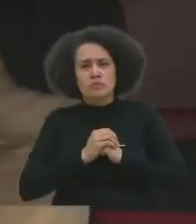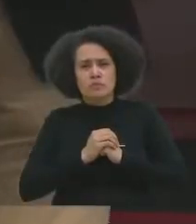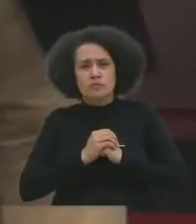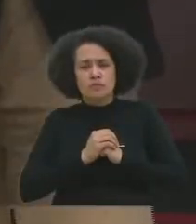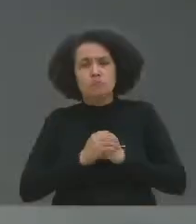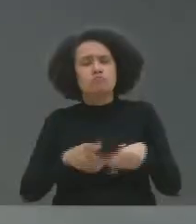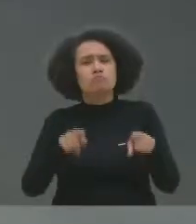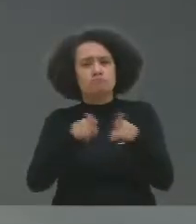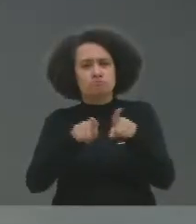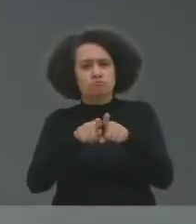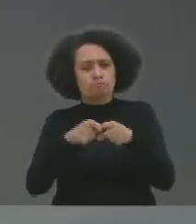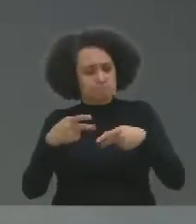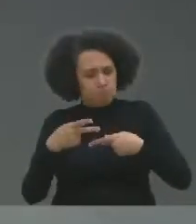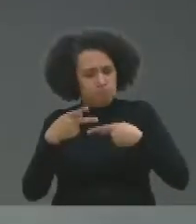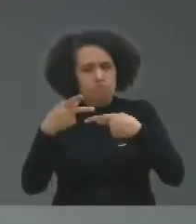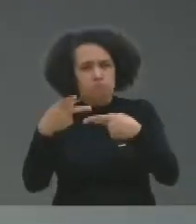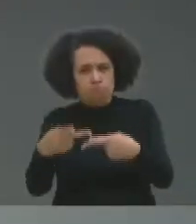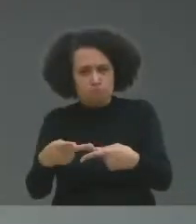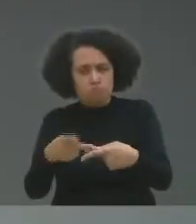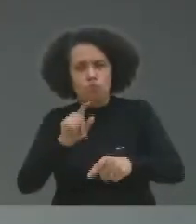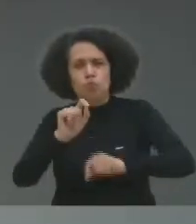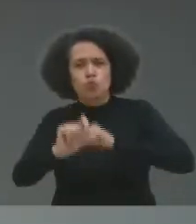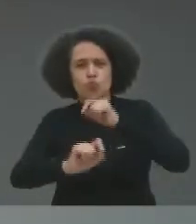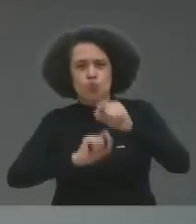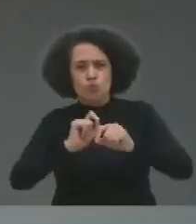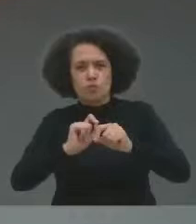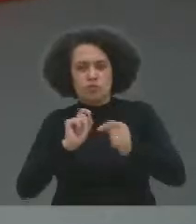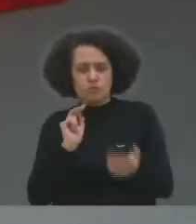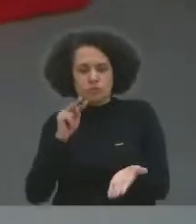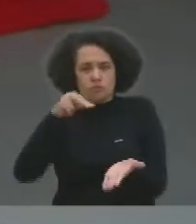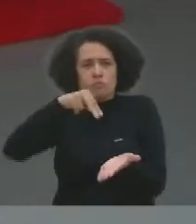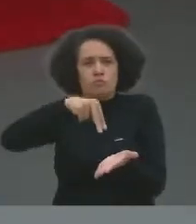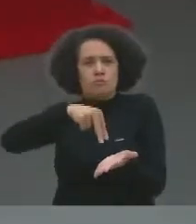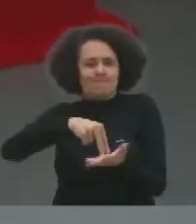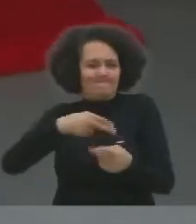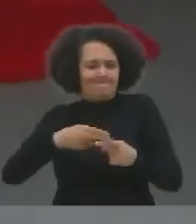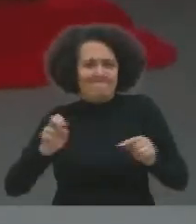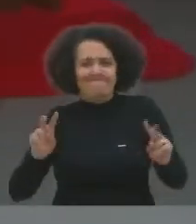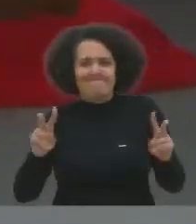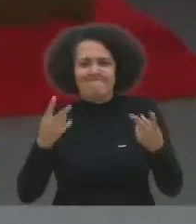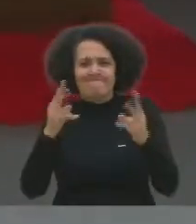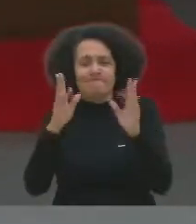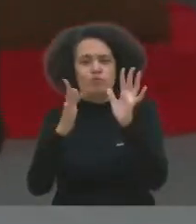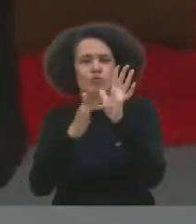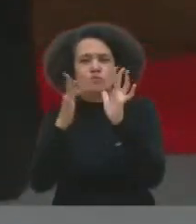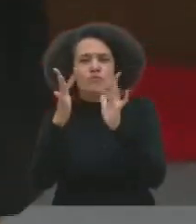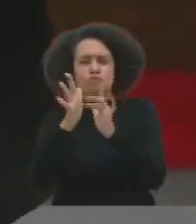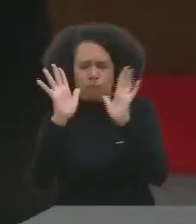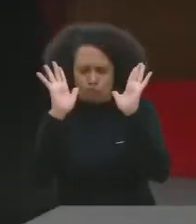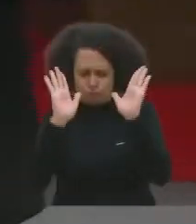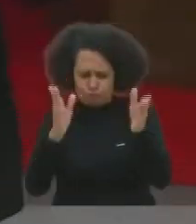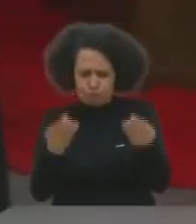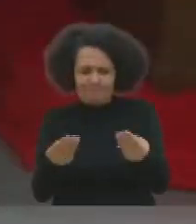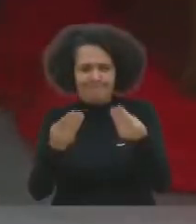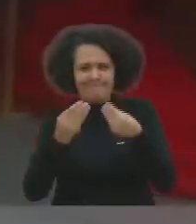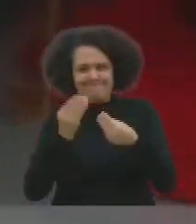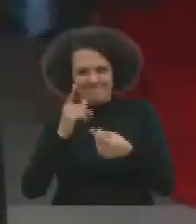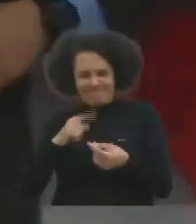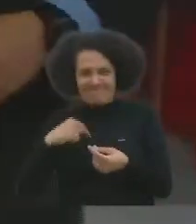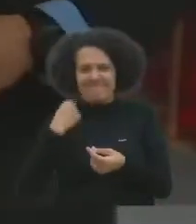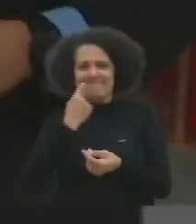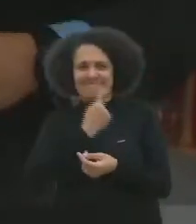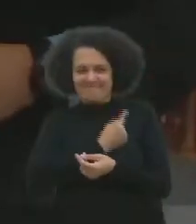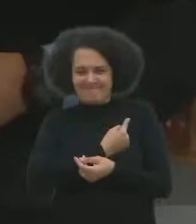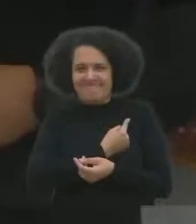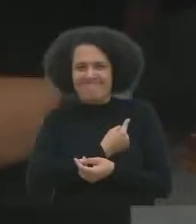sure. E ele está nos convidando a participar da vitória que ele já nos assegurou. So gird